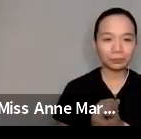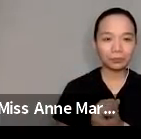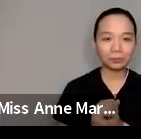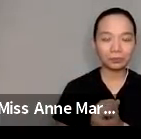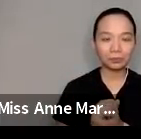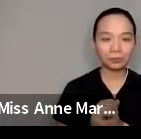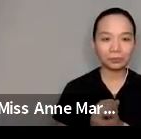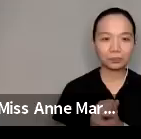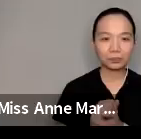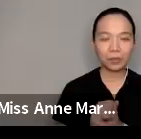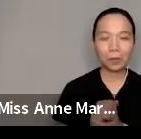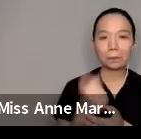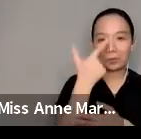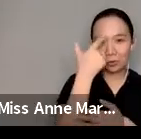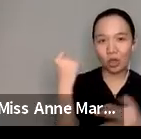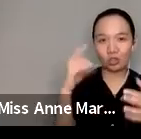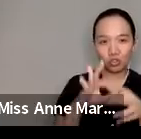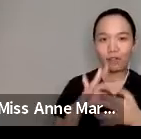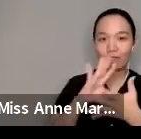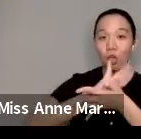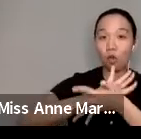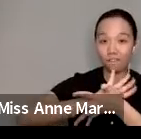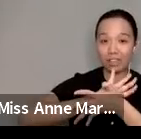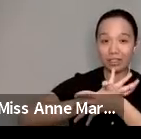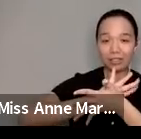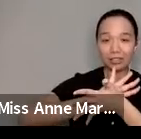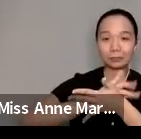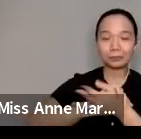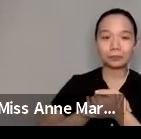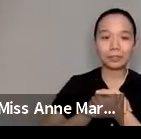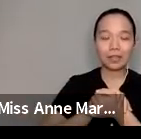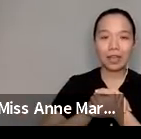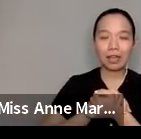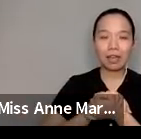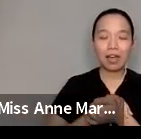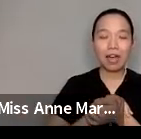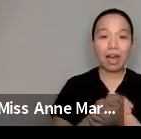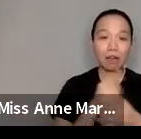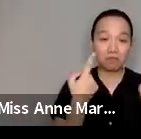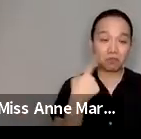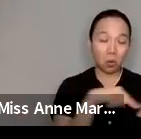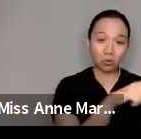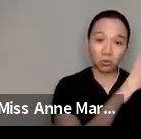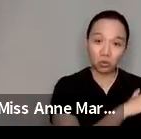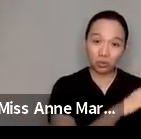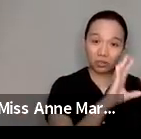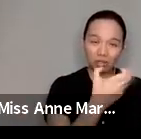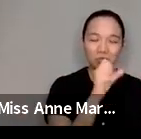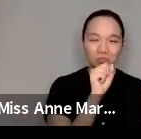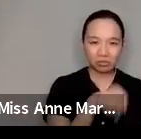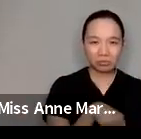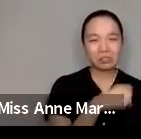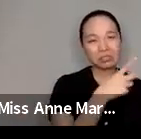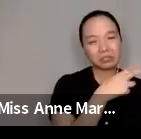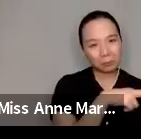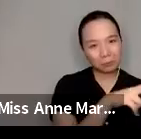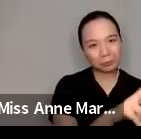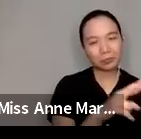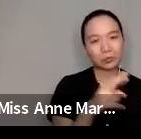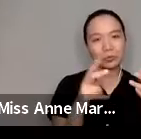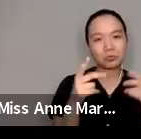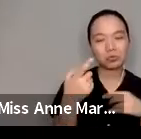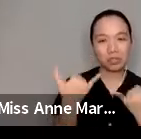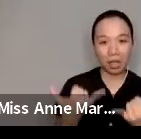Due to the COVID-19 pandemic, face-to-face classes must be eliminated for a quite long time, even until